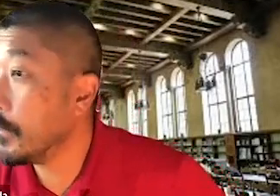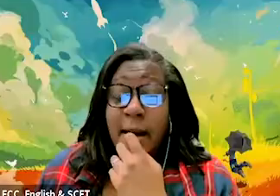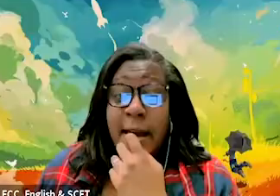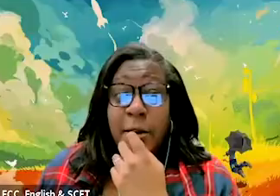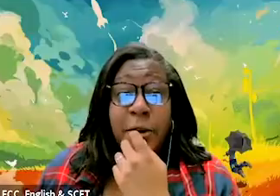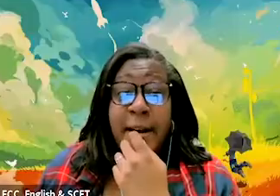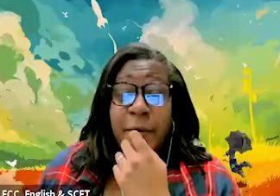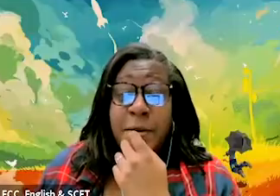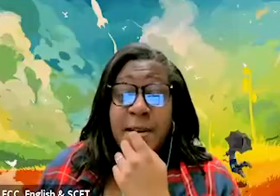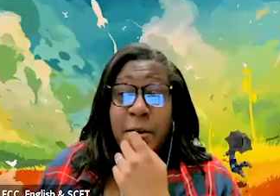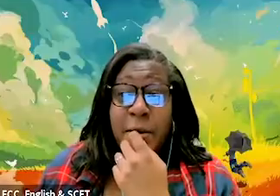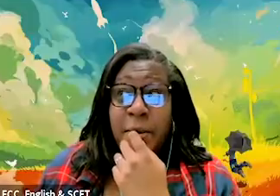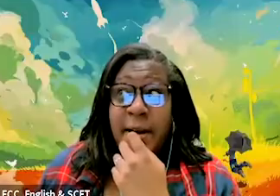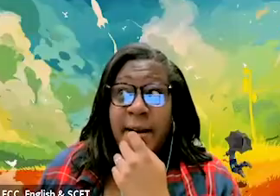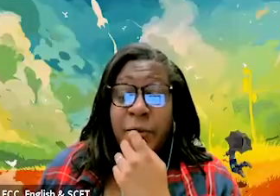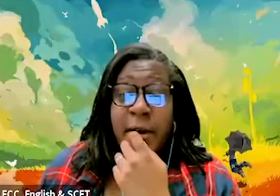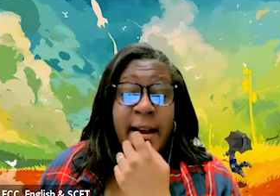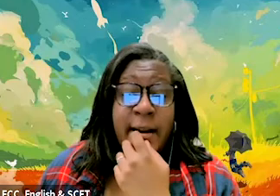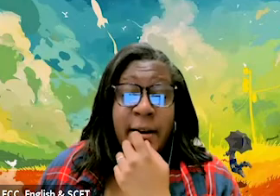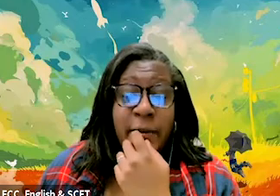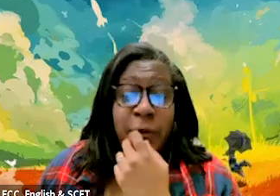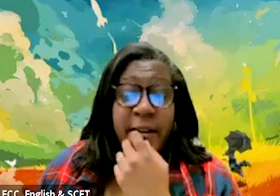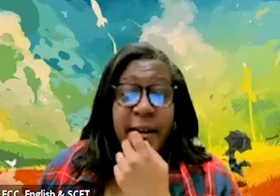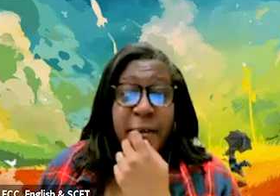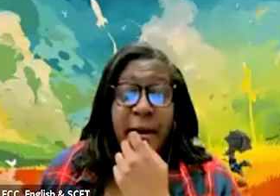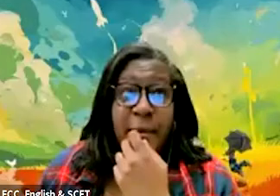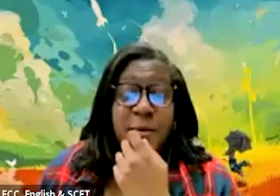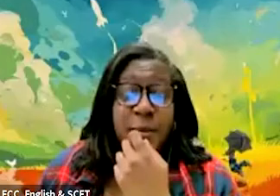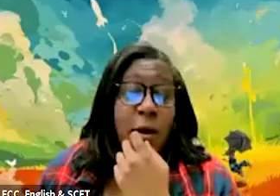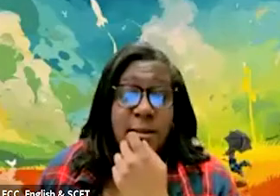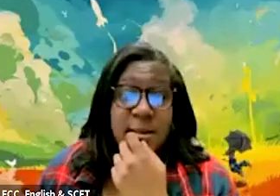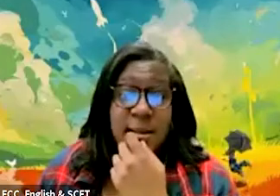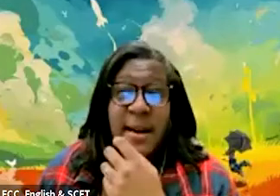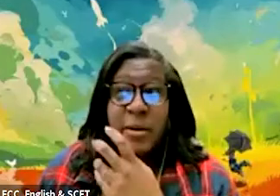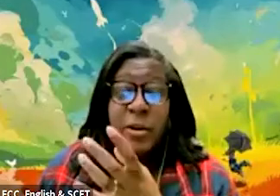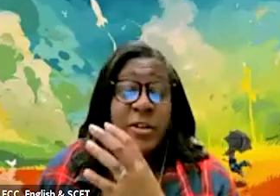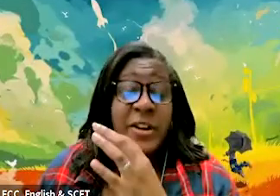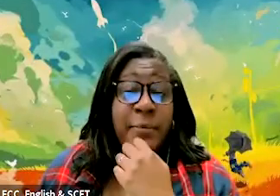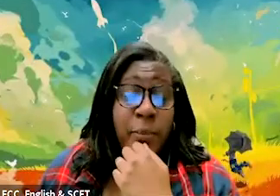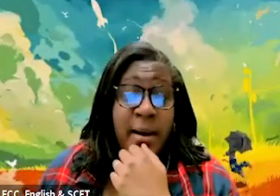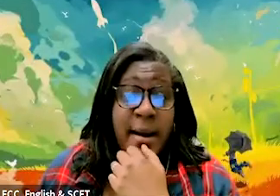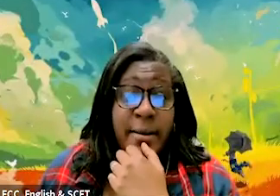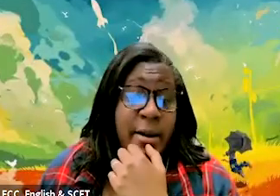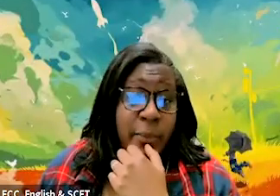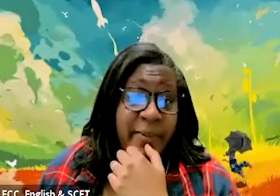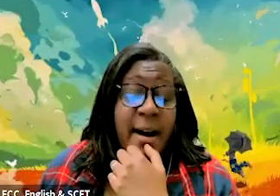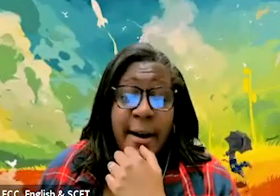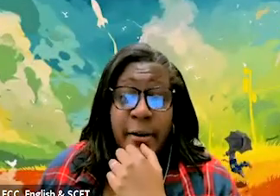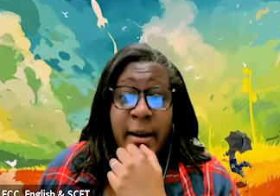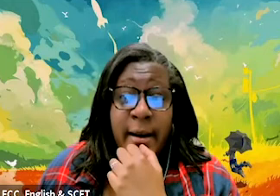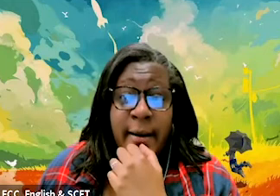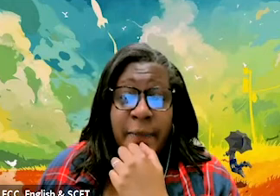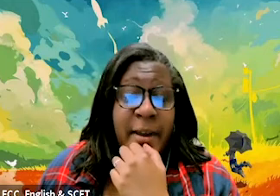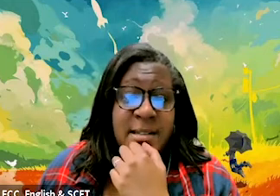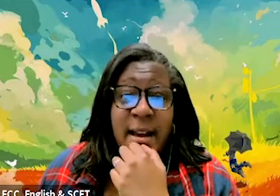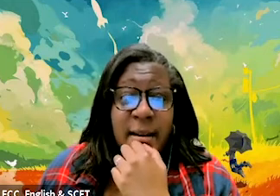Yeah. And look out for those. I know after I got hired full-time, some colleagues that the year after we got hired, we did a